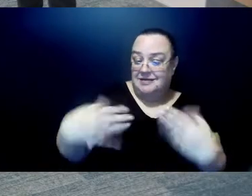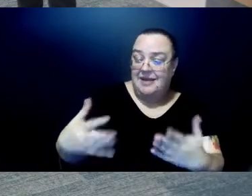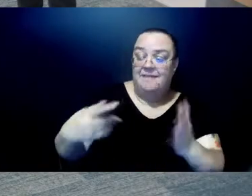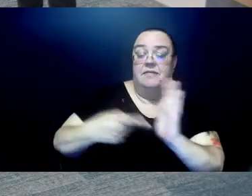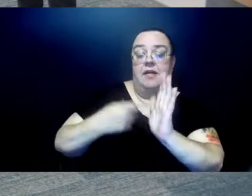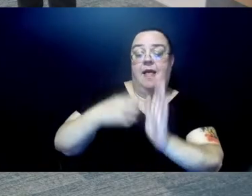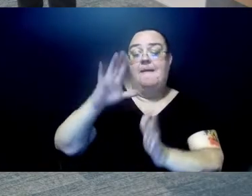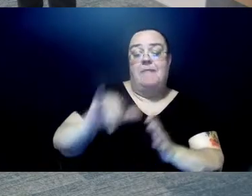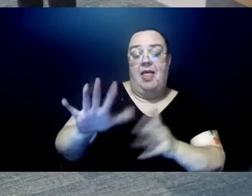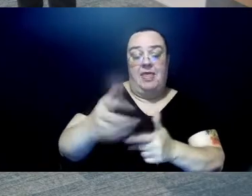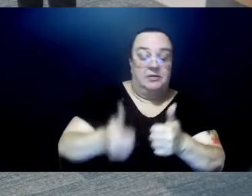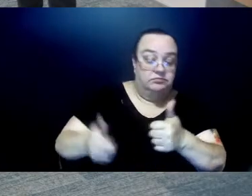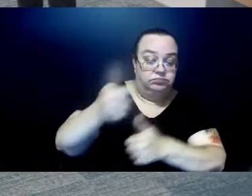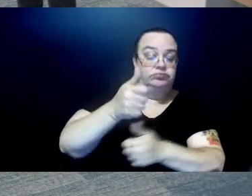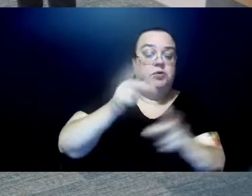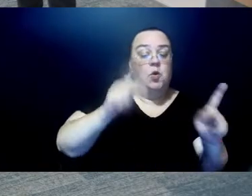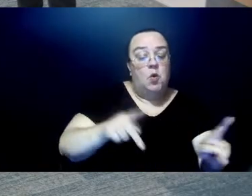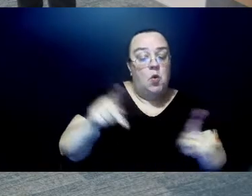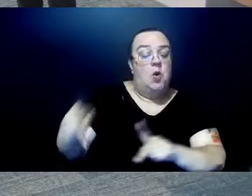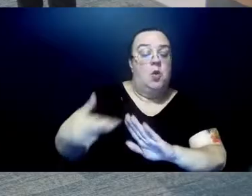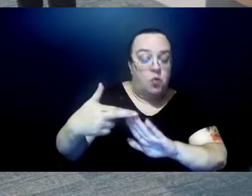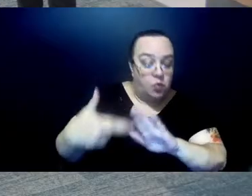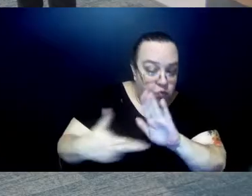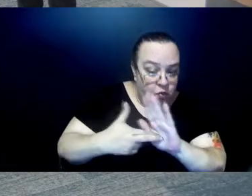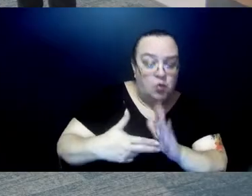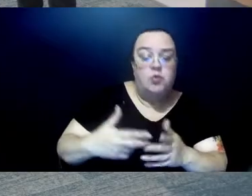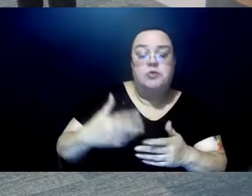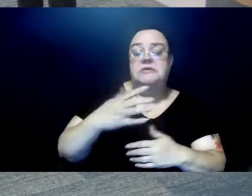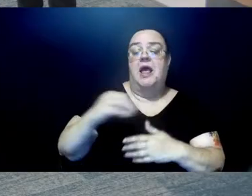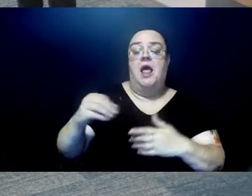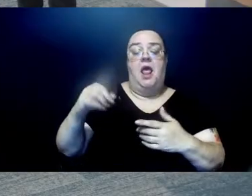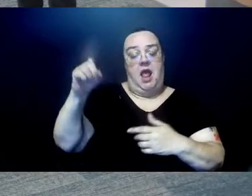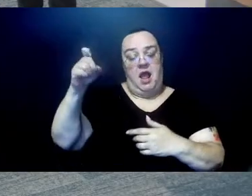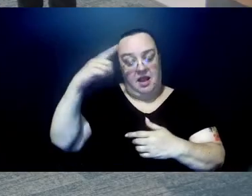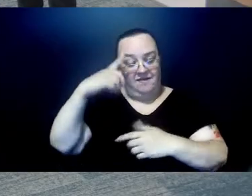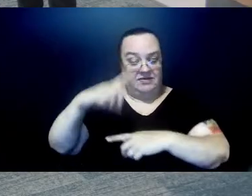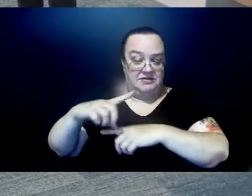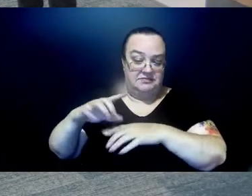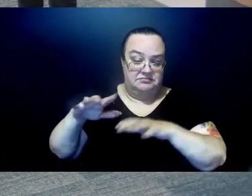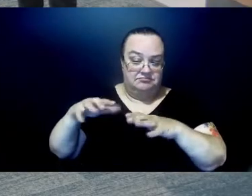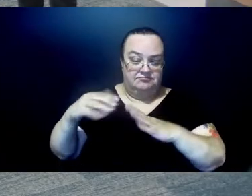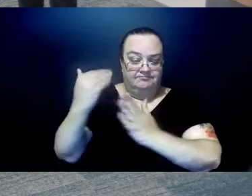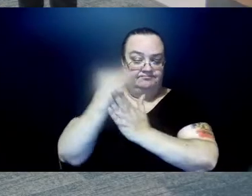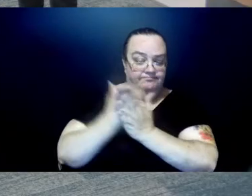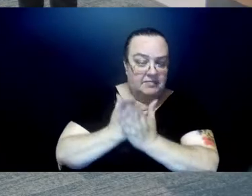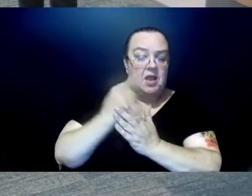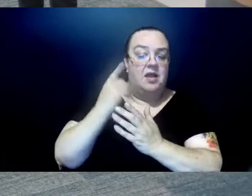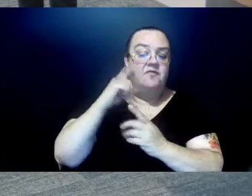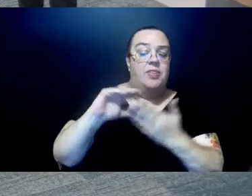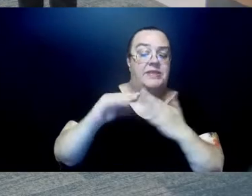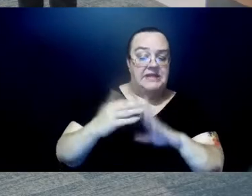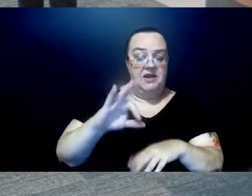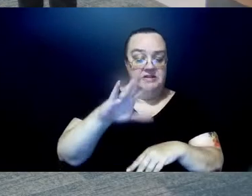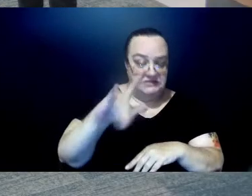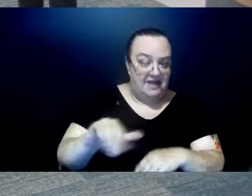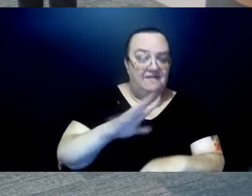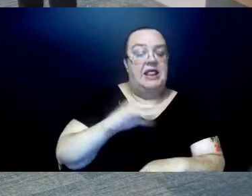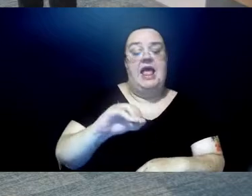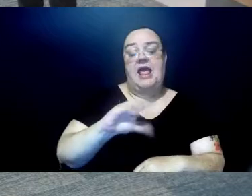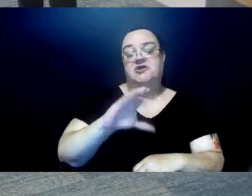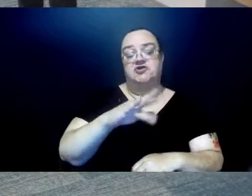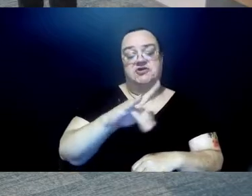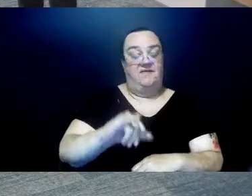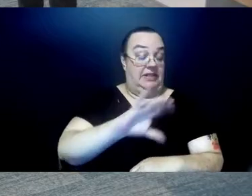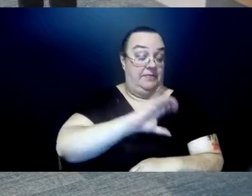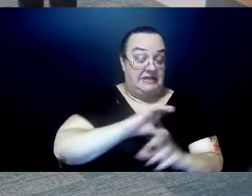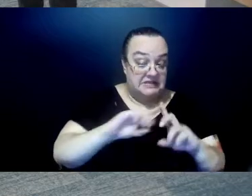articles of the governing discipline of the town of Cheverly and the Cheverly Police Department." And we present this to Sergeant Valencia with all